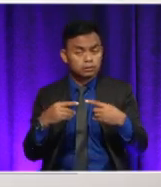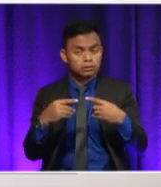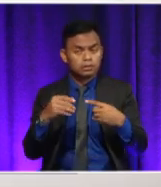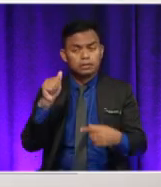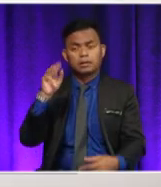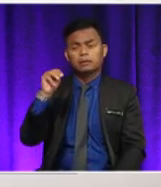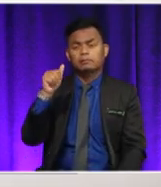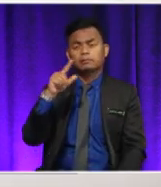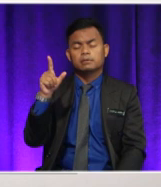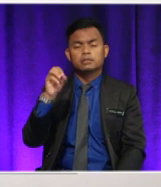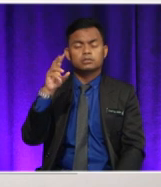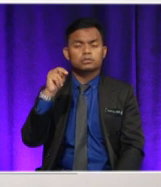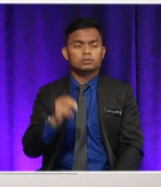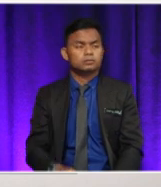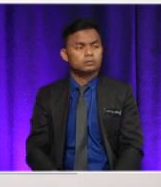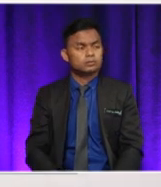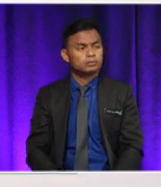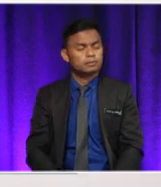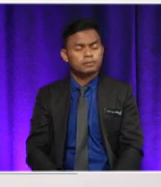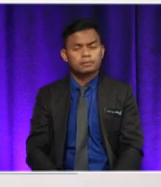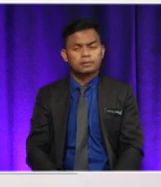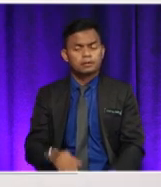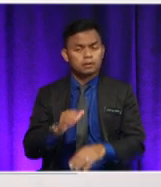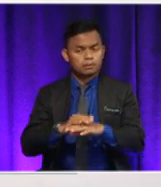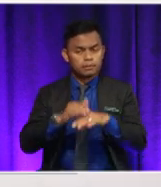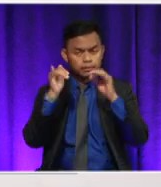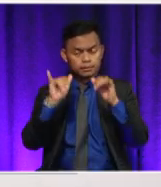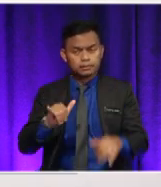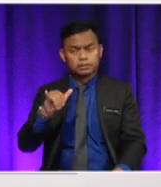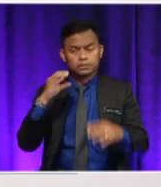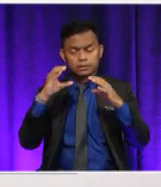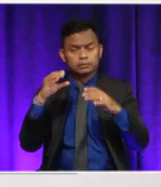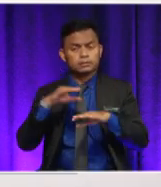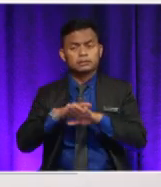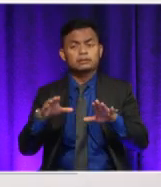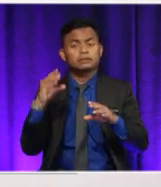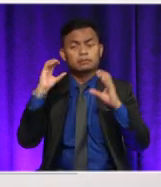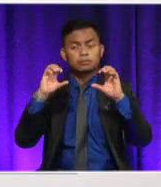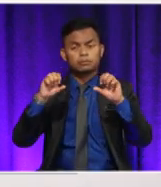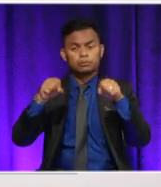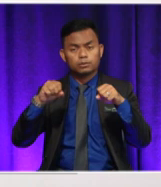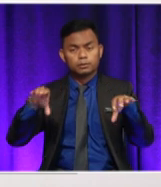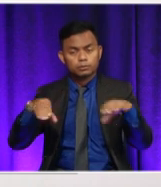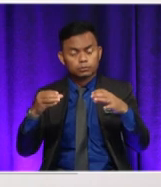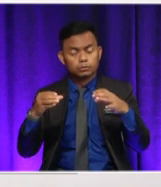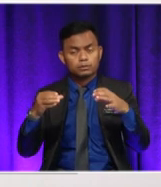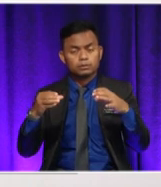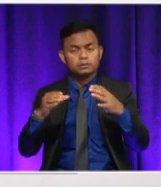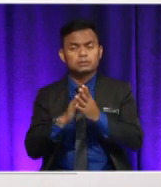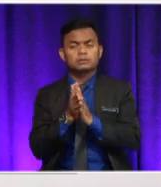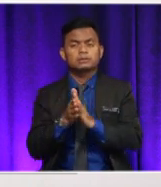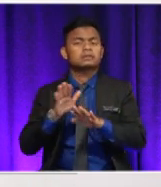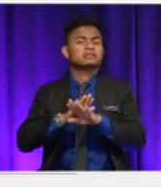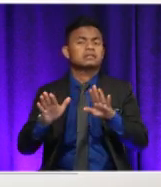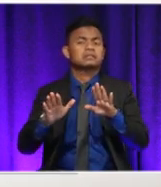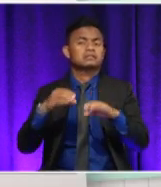Amazon from source to sea, most people said that he could not do it. They say there was no way any human could survive such a